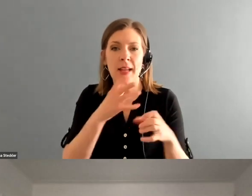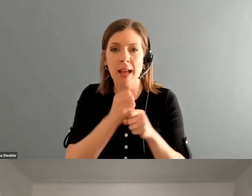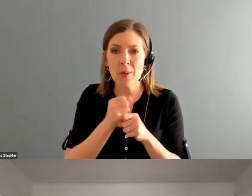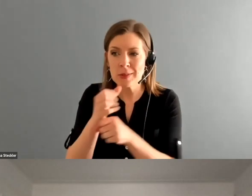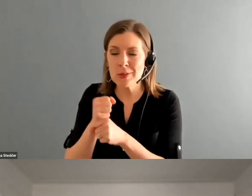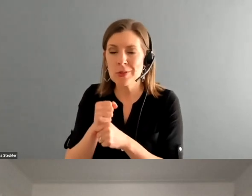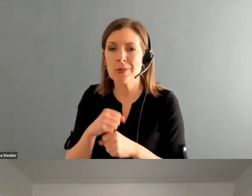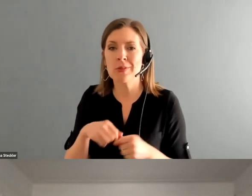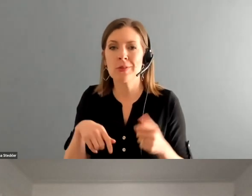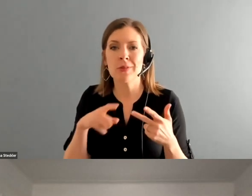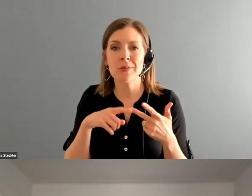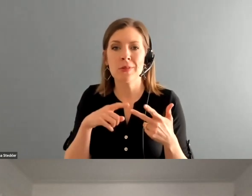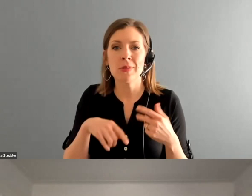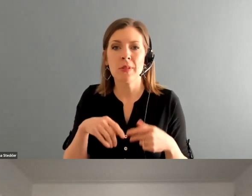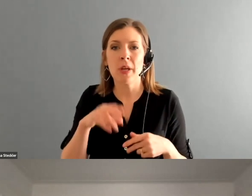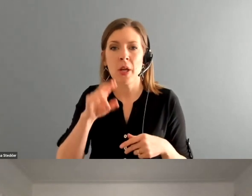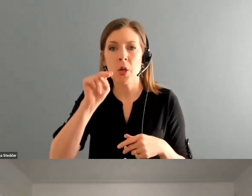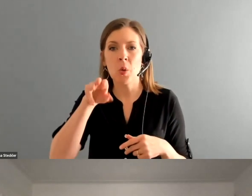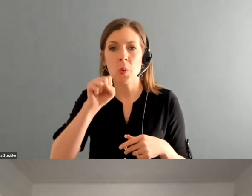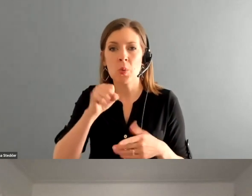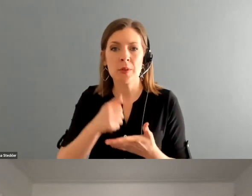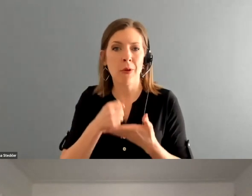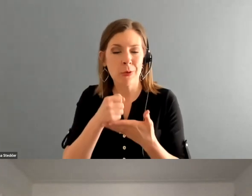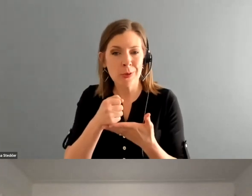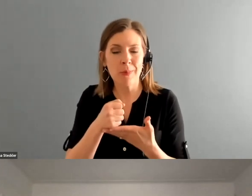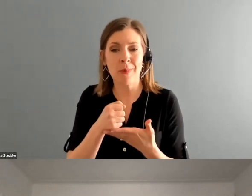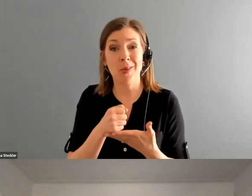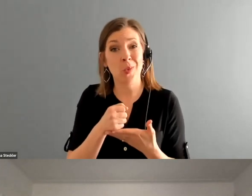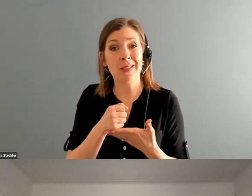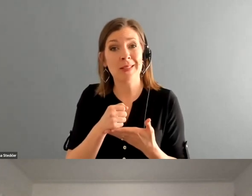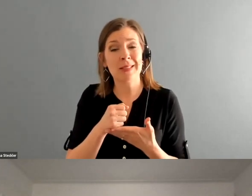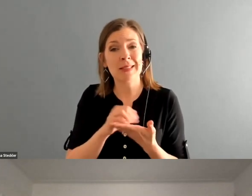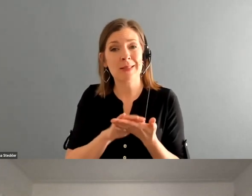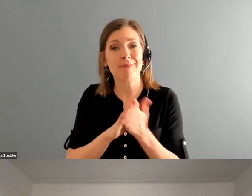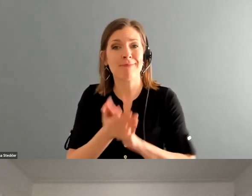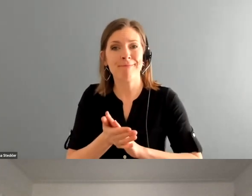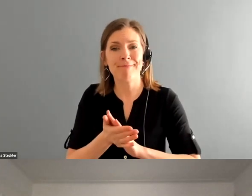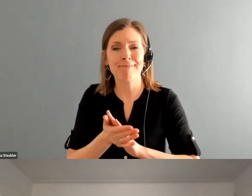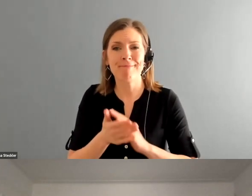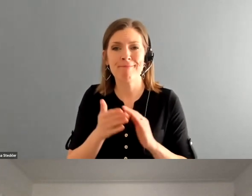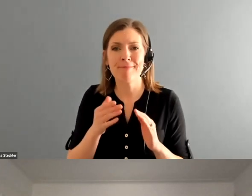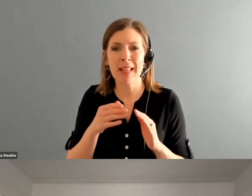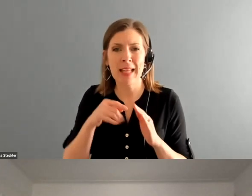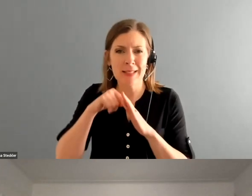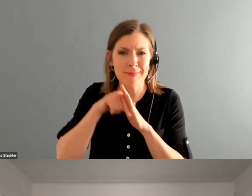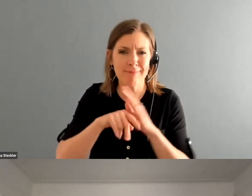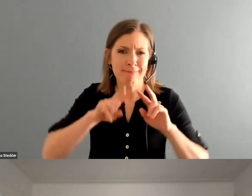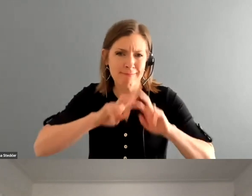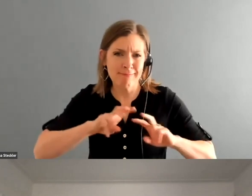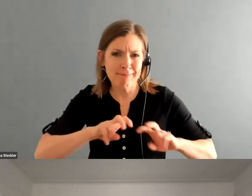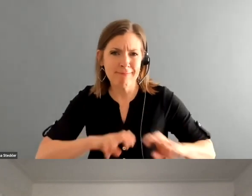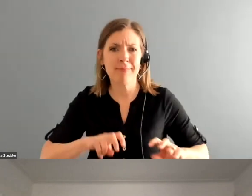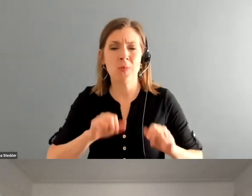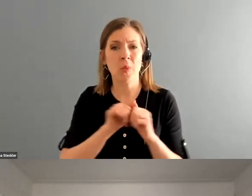and through a great deal of new scholarship, which is bringing a rigor and in-depth research to the subject